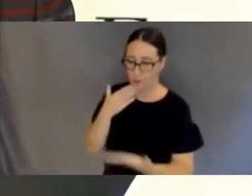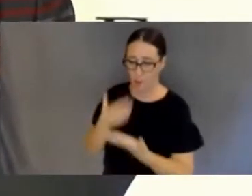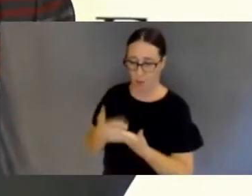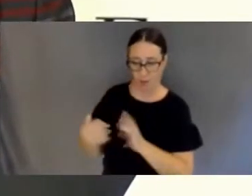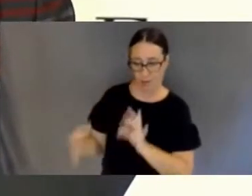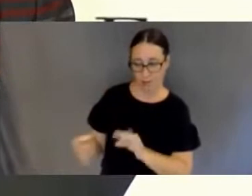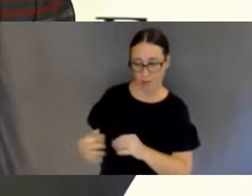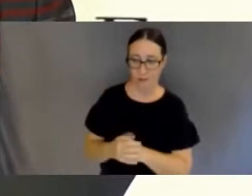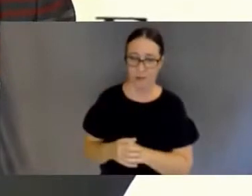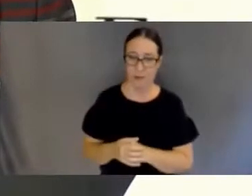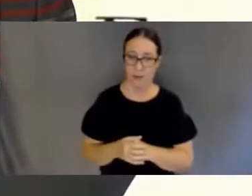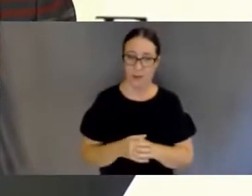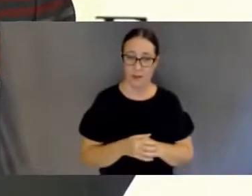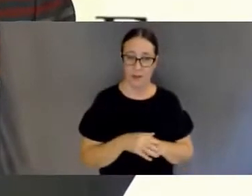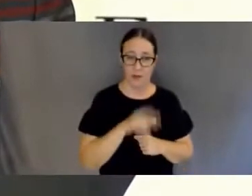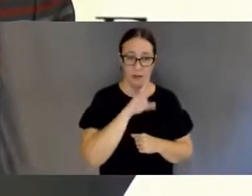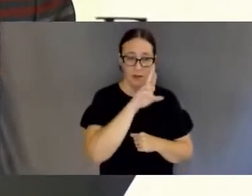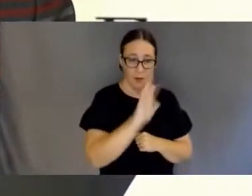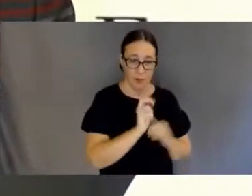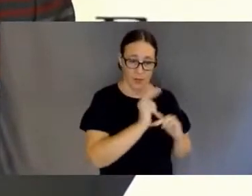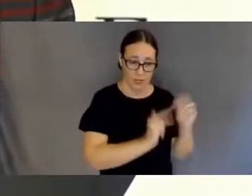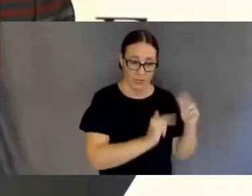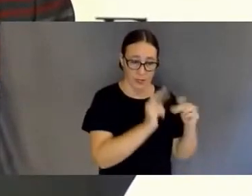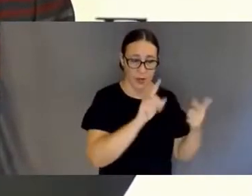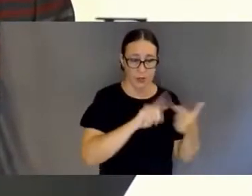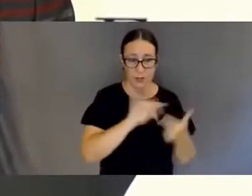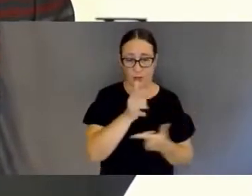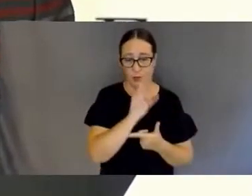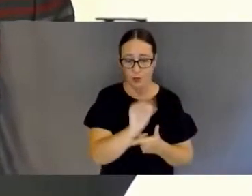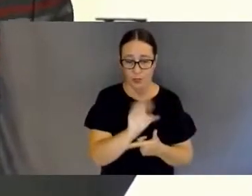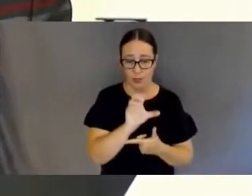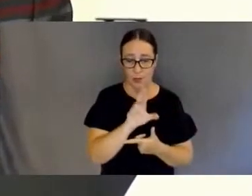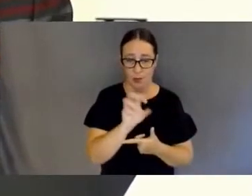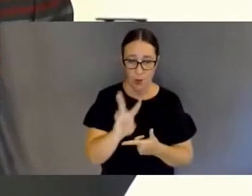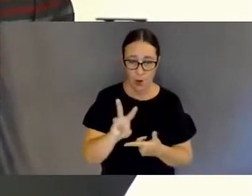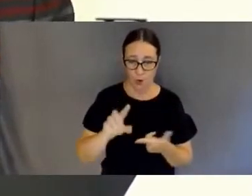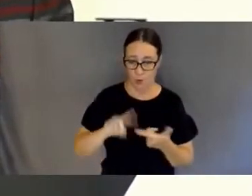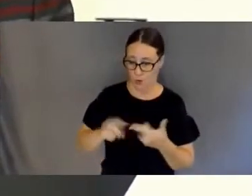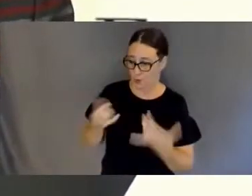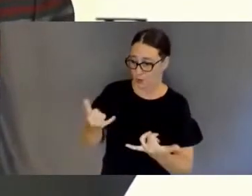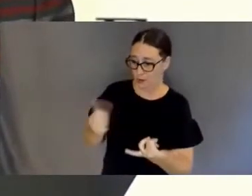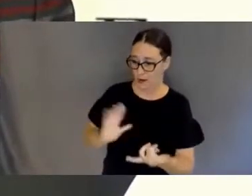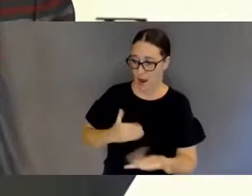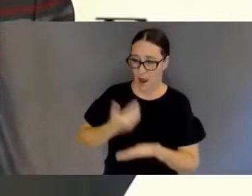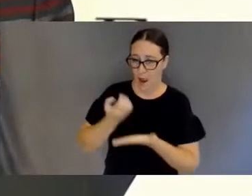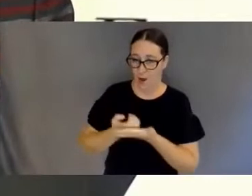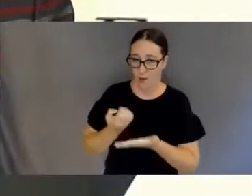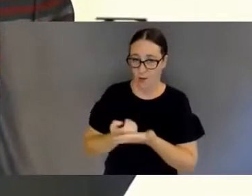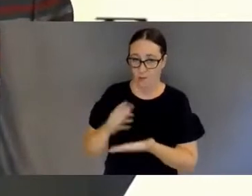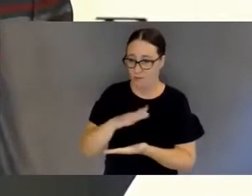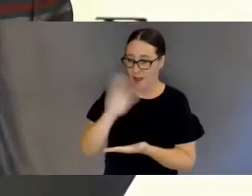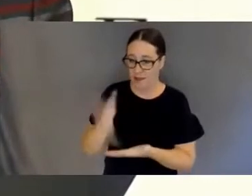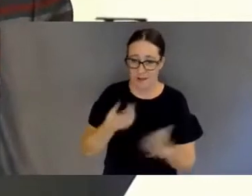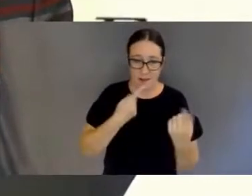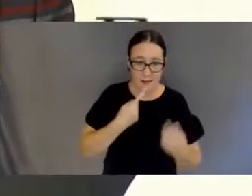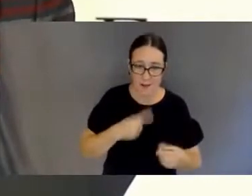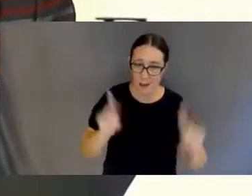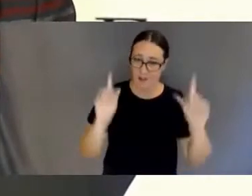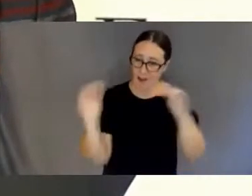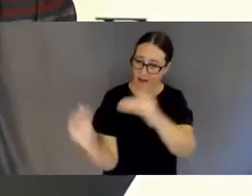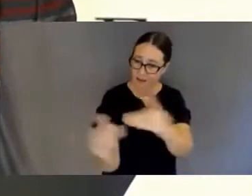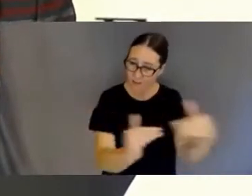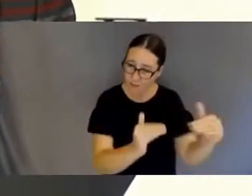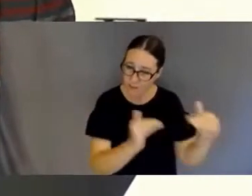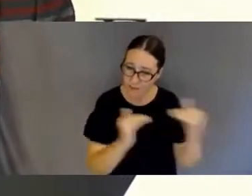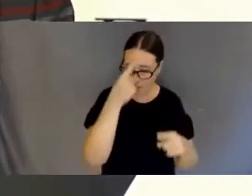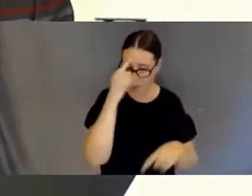From Reconstruction to Jim Crow to the present day, our economy has never worked fairly for